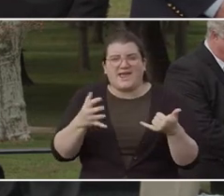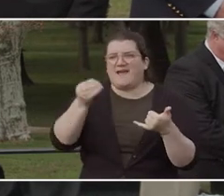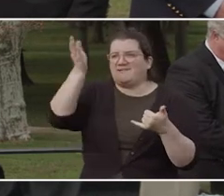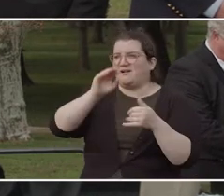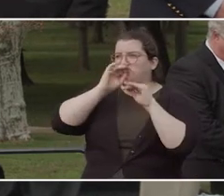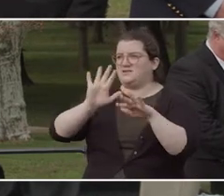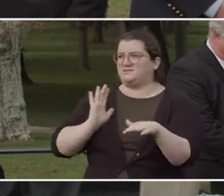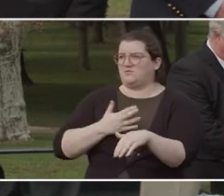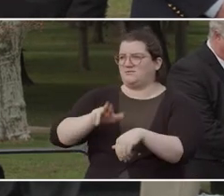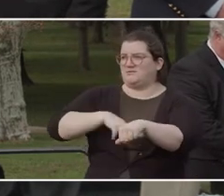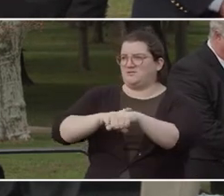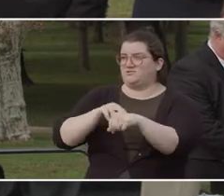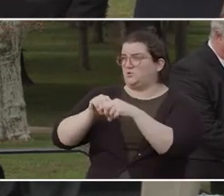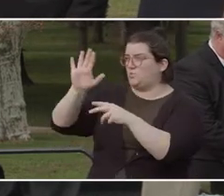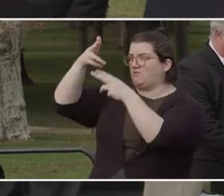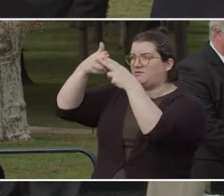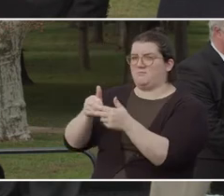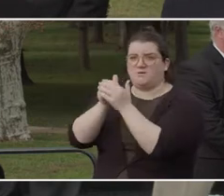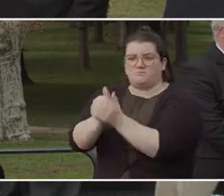In your name I pray, amen.